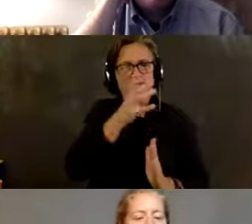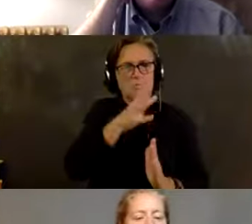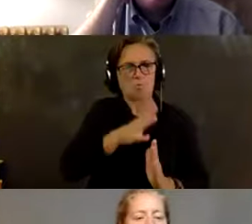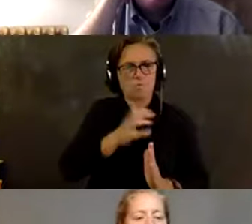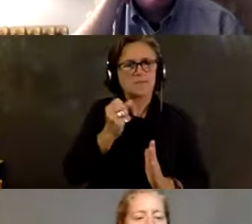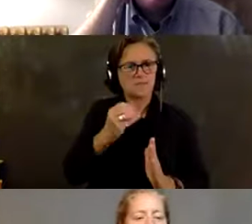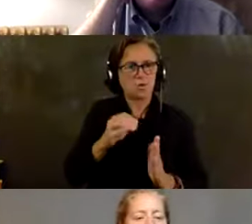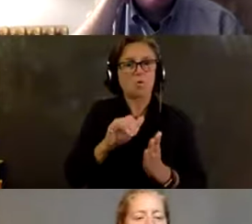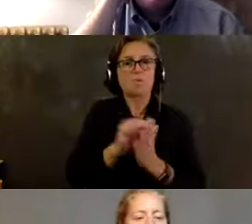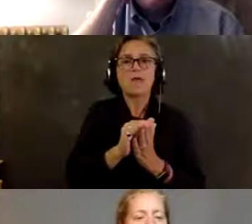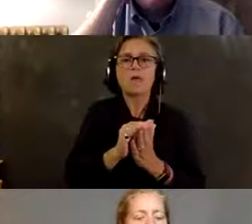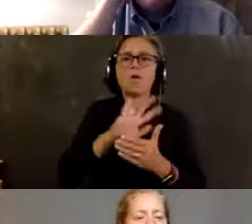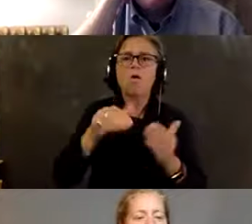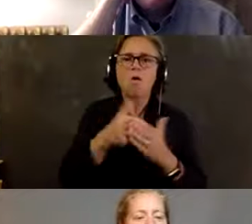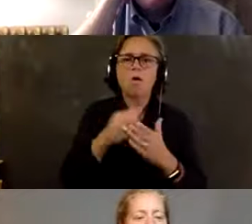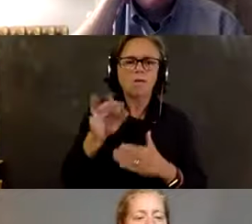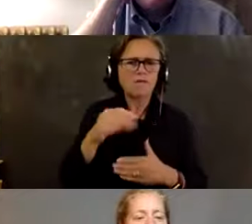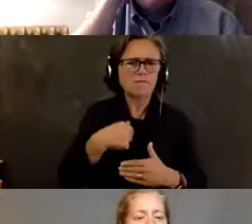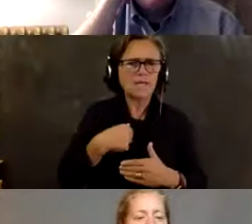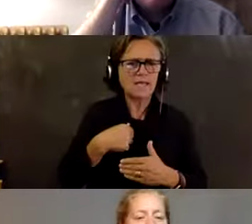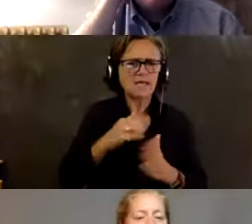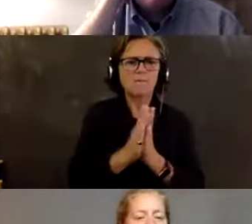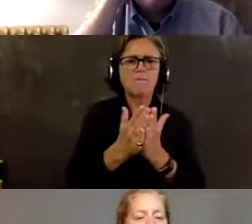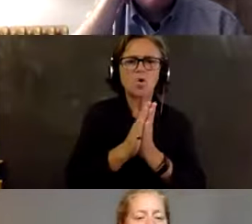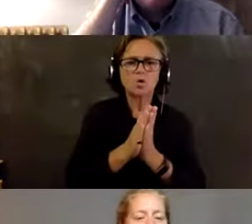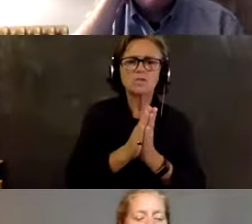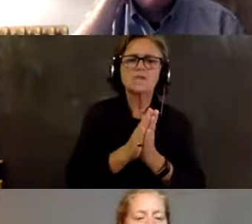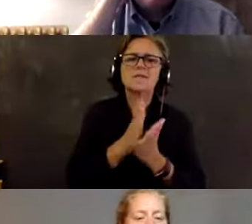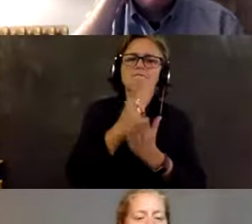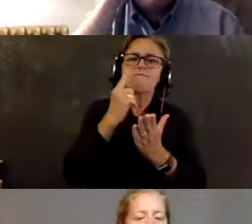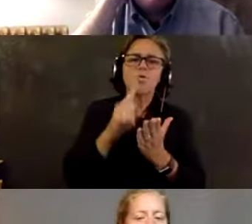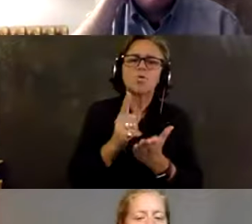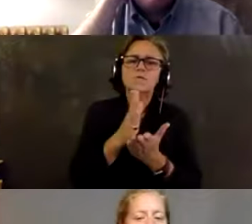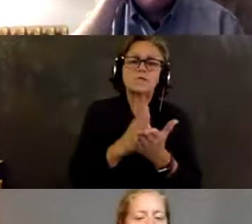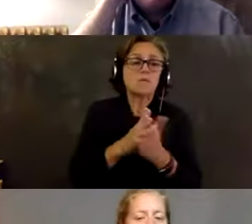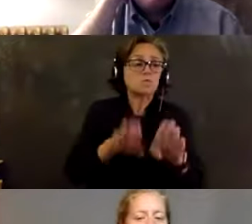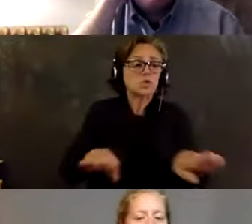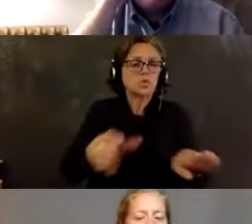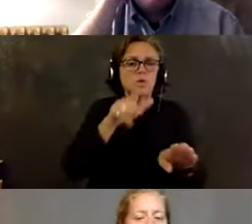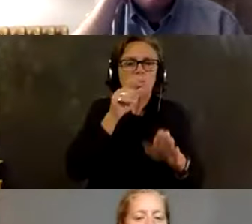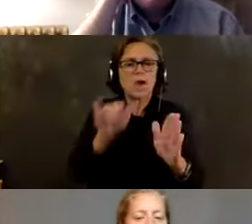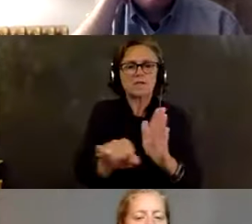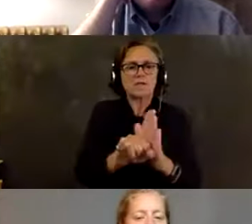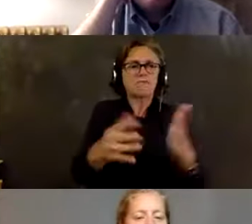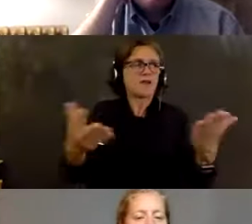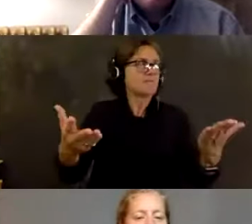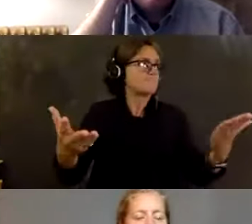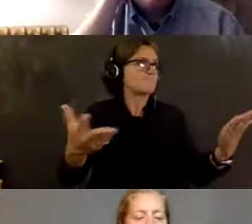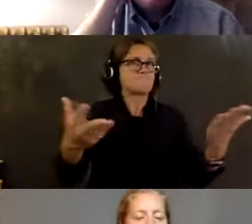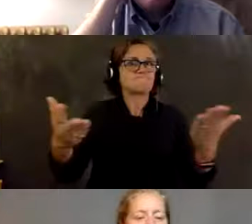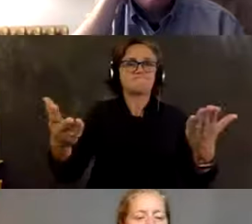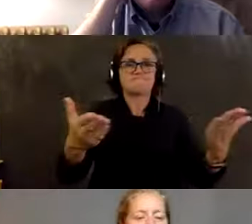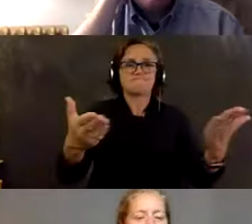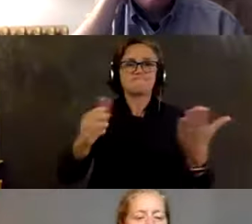children or children that identify as sort of ambiguous, right? I think is also a helpful tool,